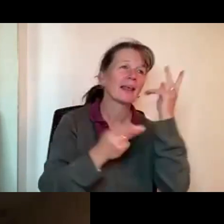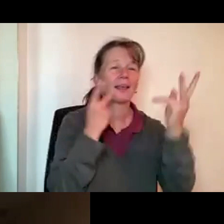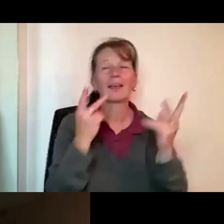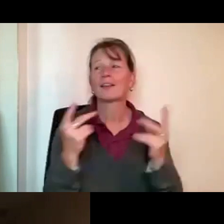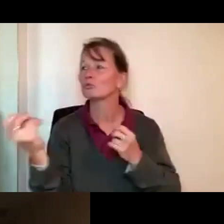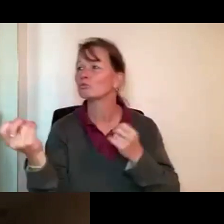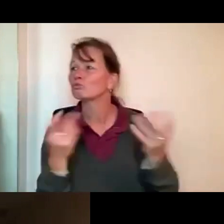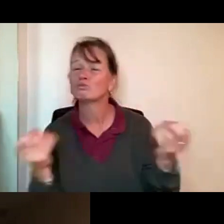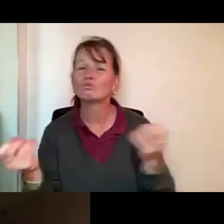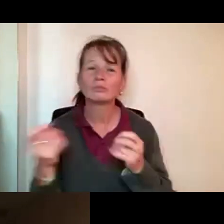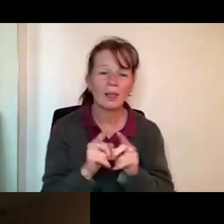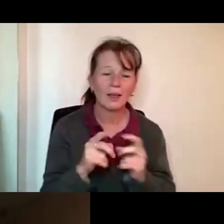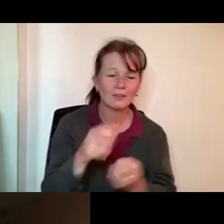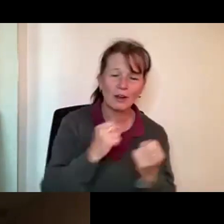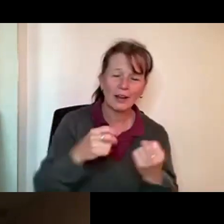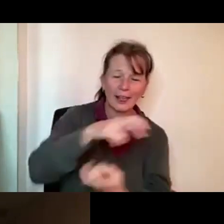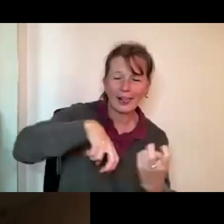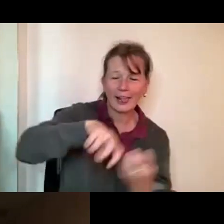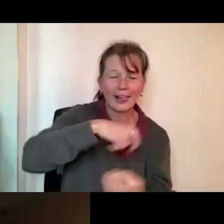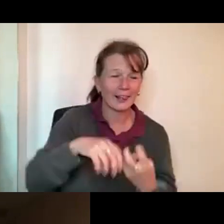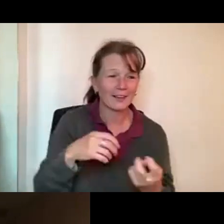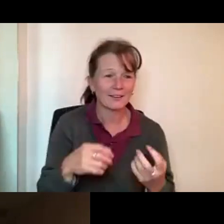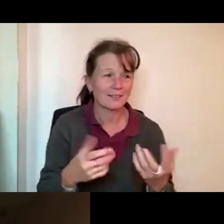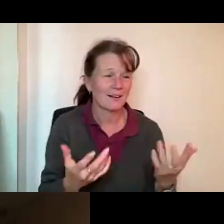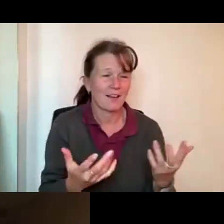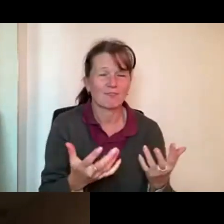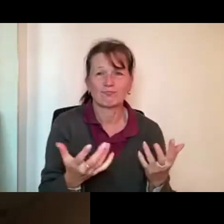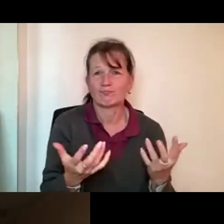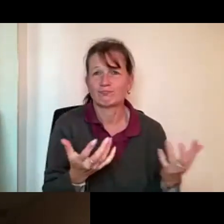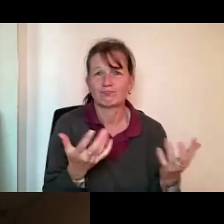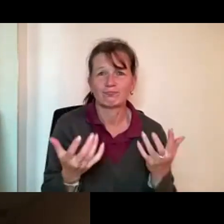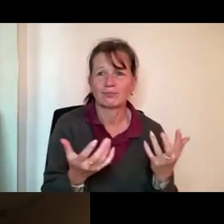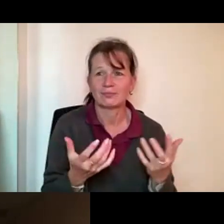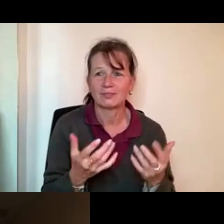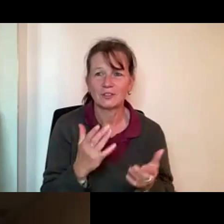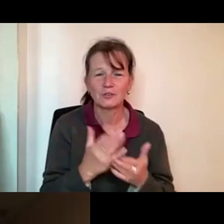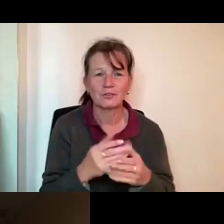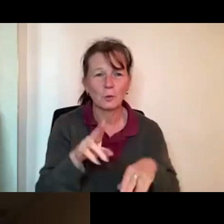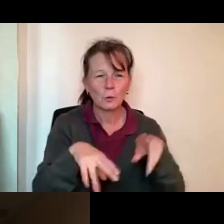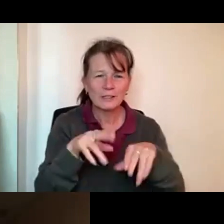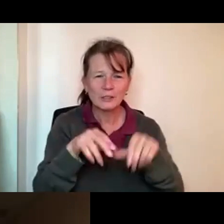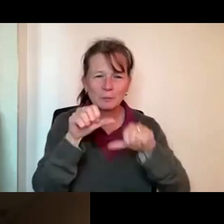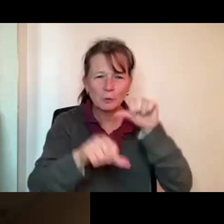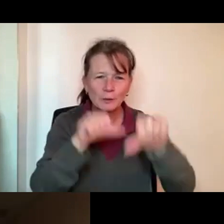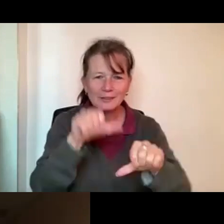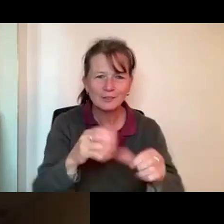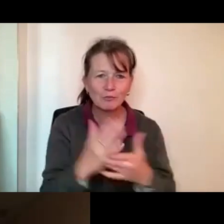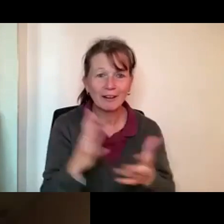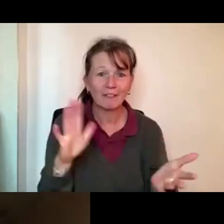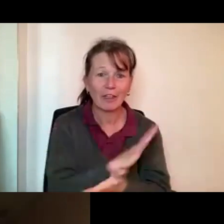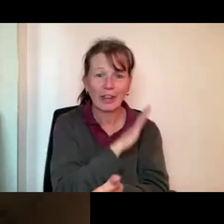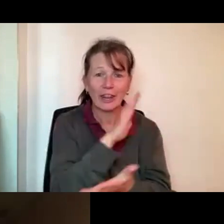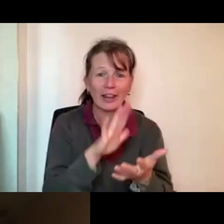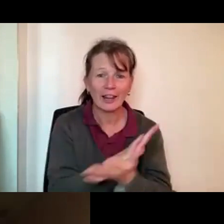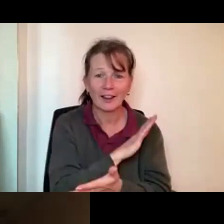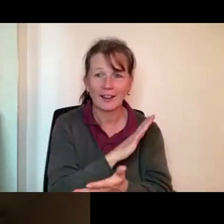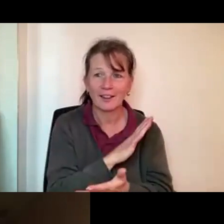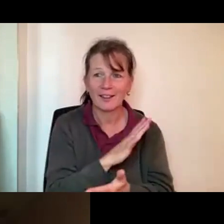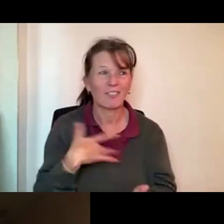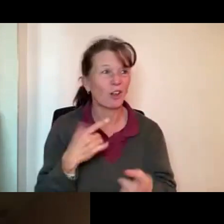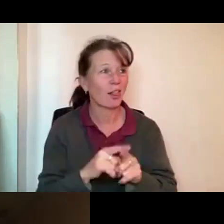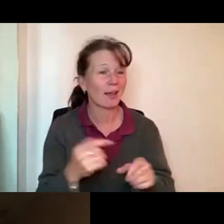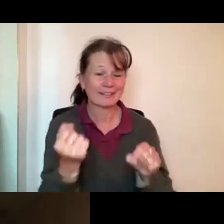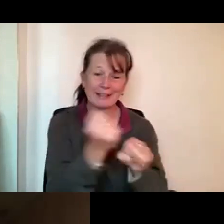we're sort of running around the room, already mostly off copy. So yeah, that audition process for me was really fun. It almost felt a bit like a